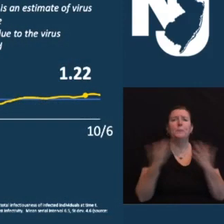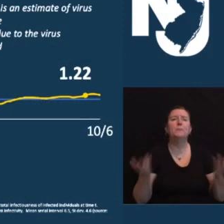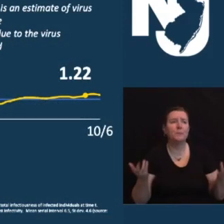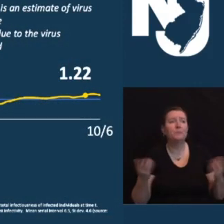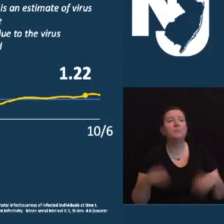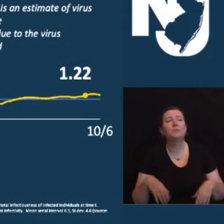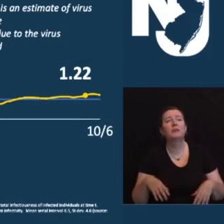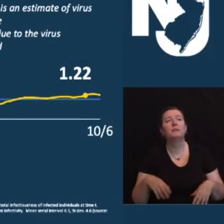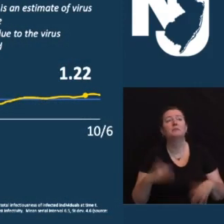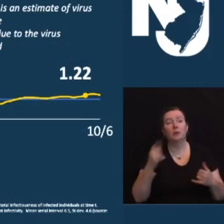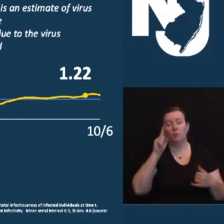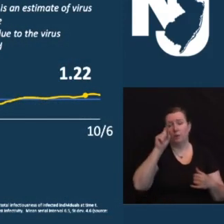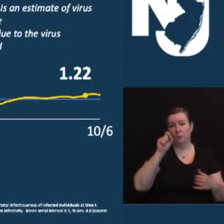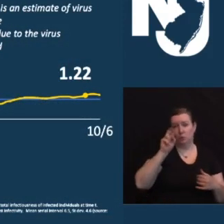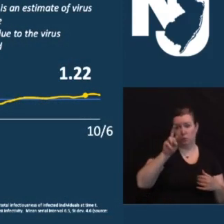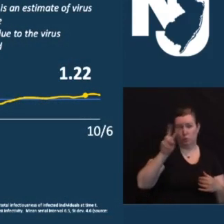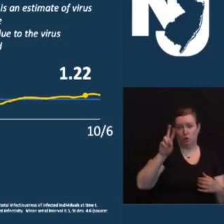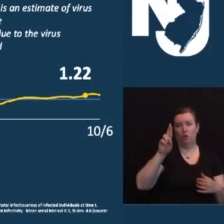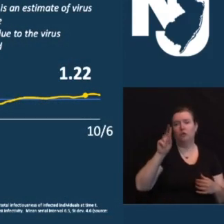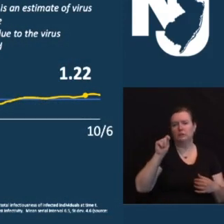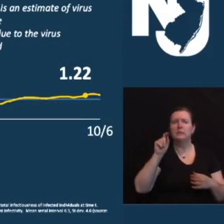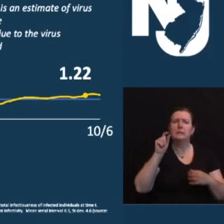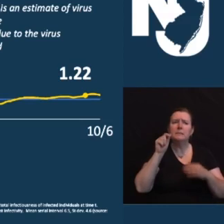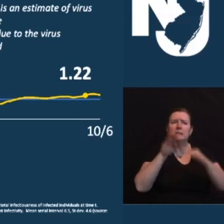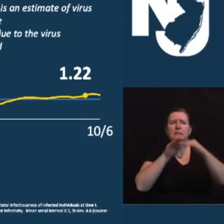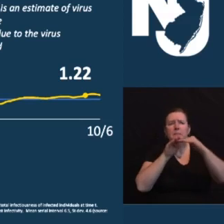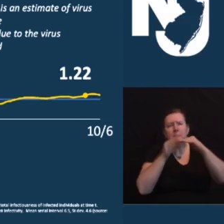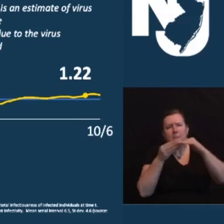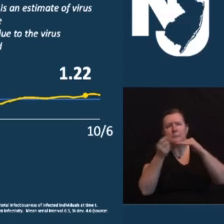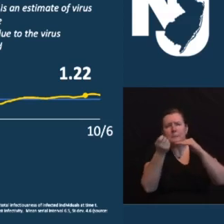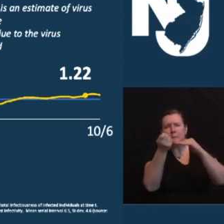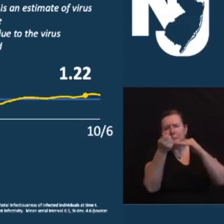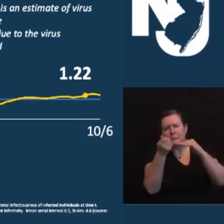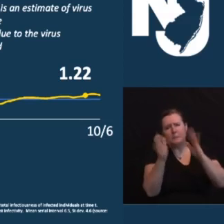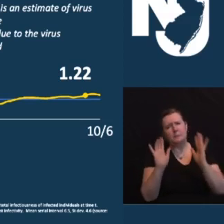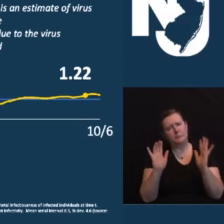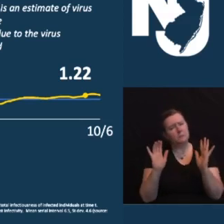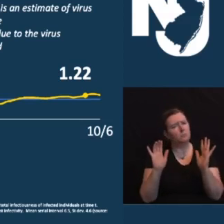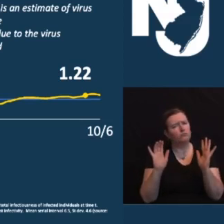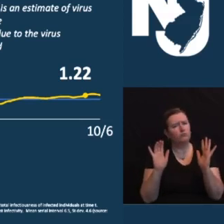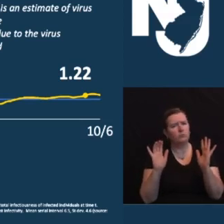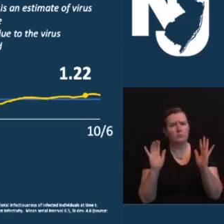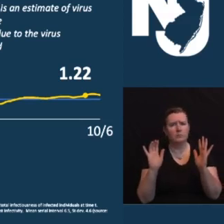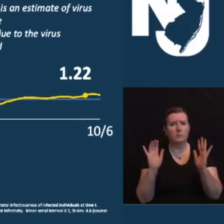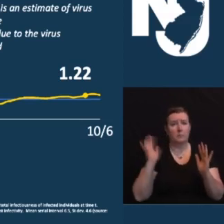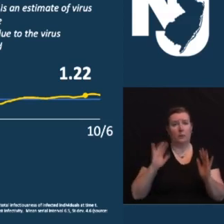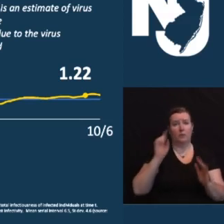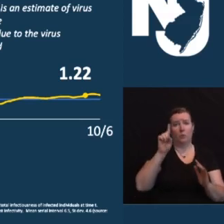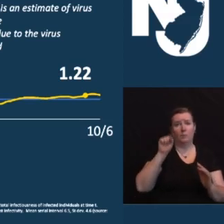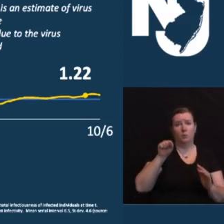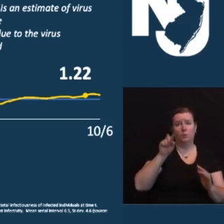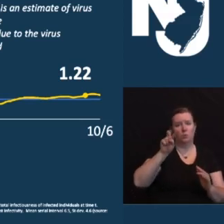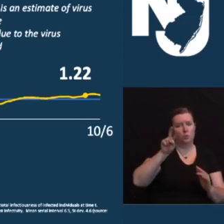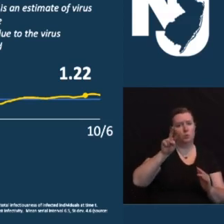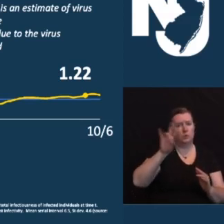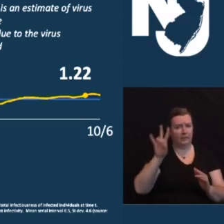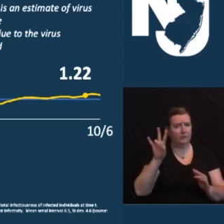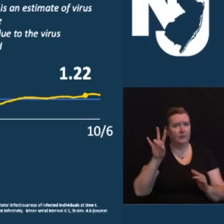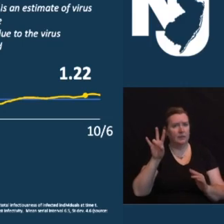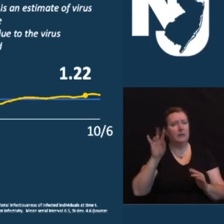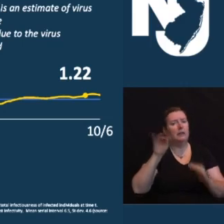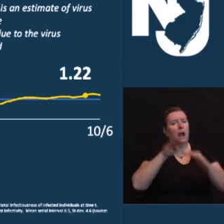actually down slightly, bless you, from a couple of days ago. So we were as high as 1.27, and it's 1.26,